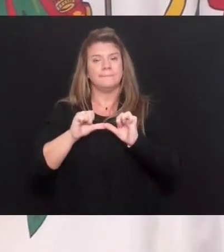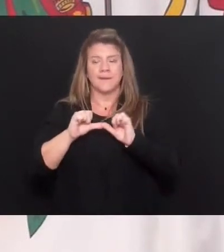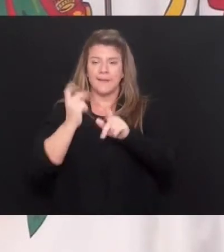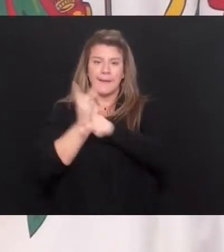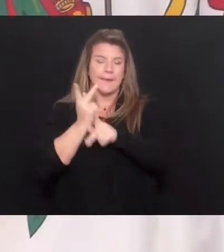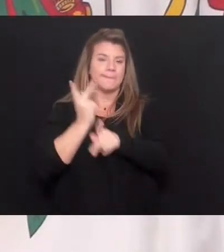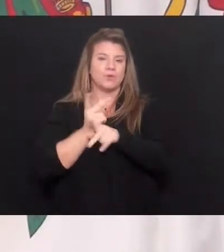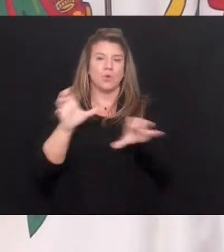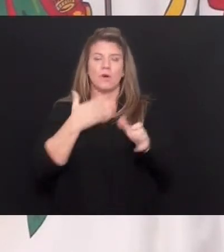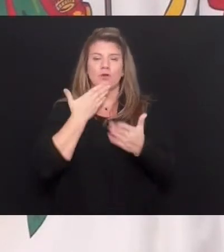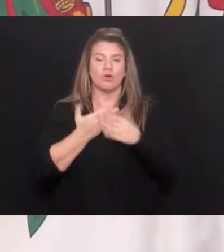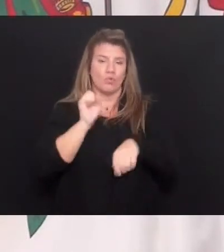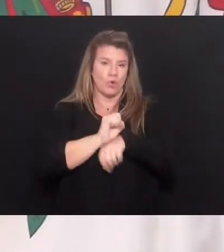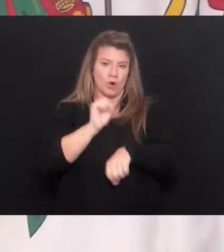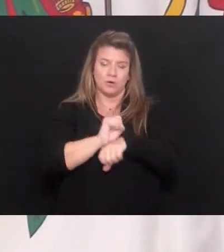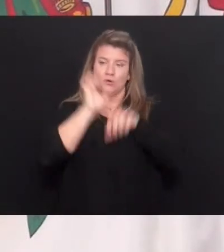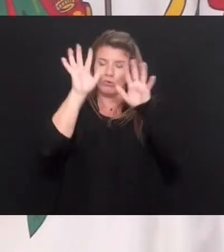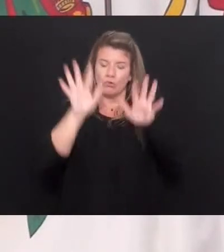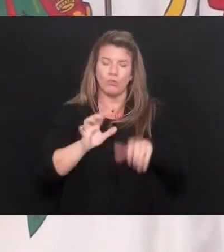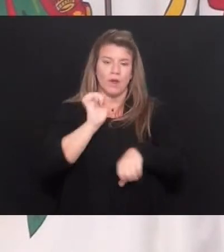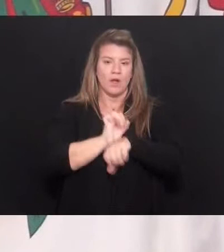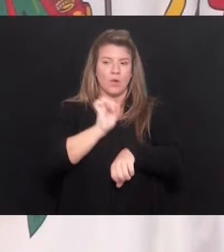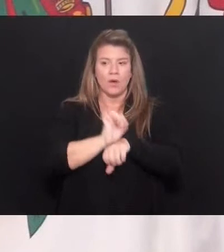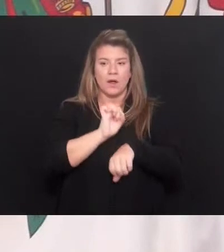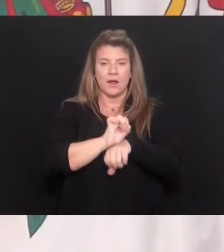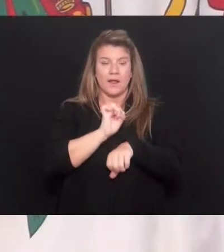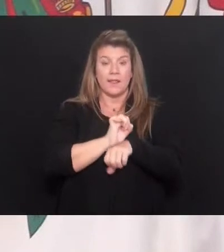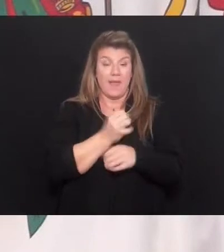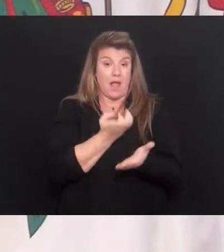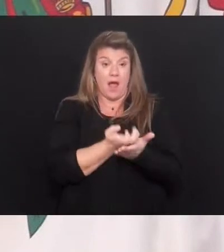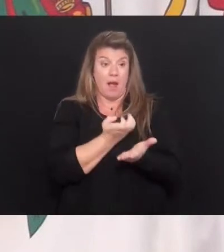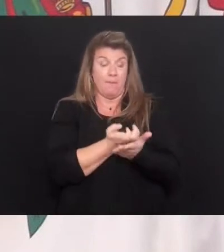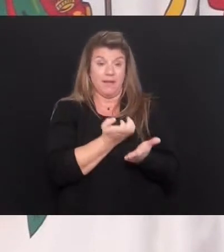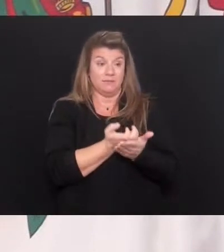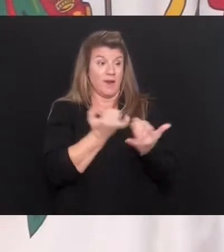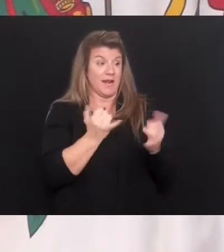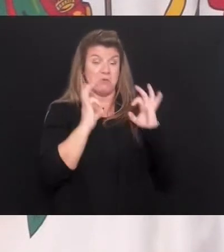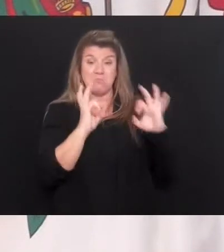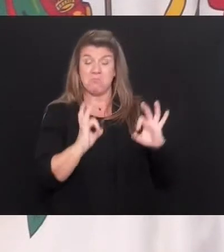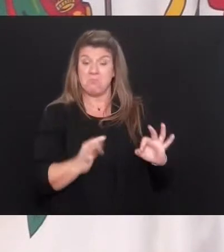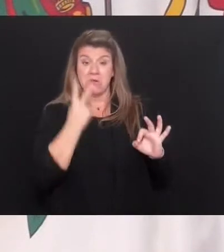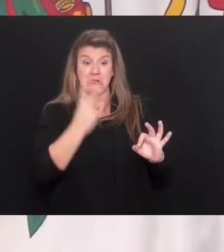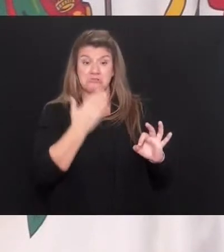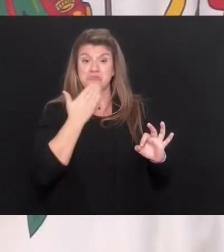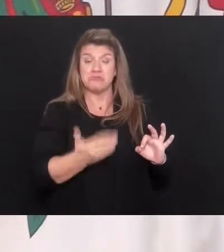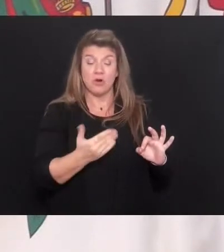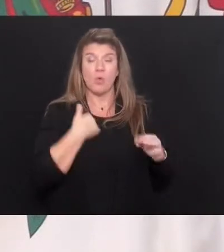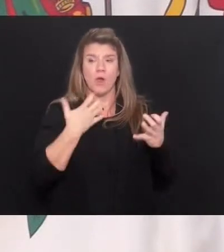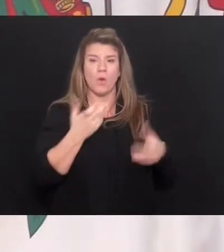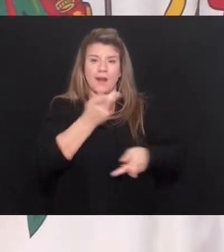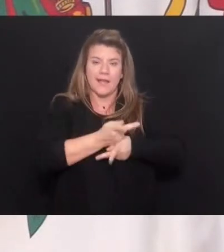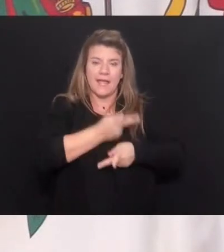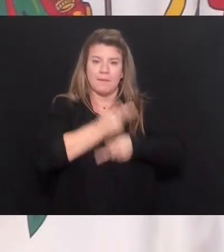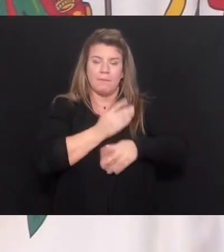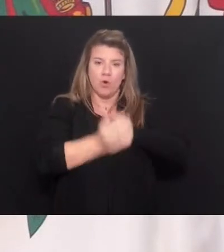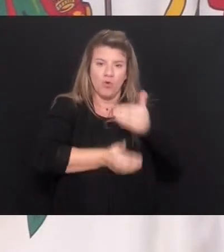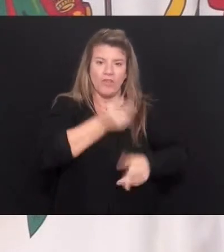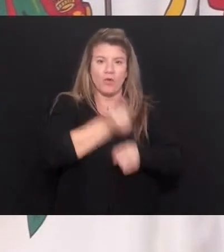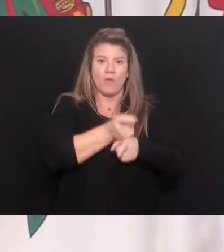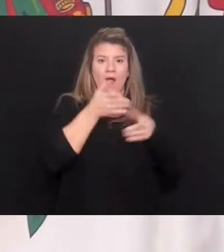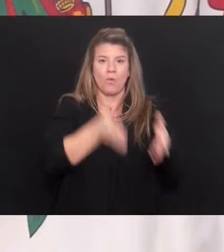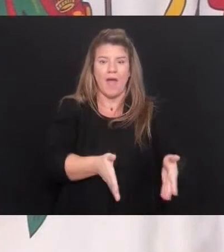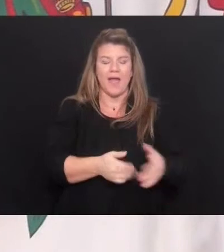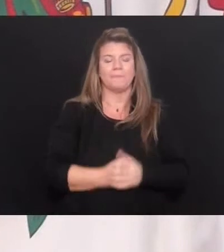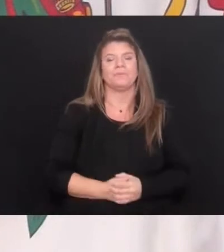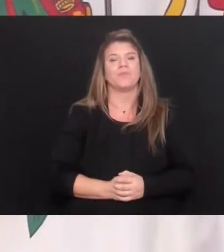West Virginia, you're doing great work. The economies of this state are in good hands and good shape, and we want to keep it moving that way. And I've